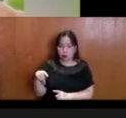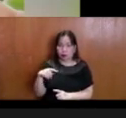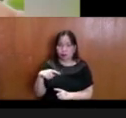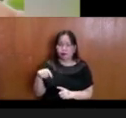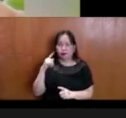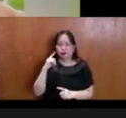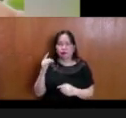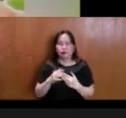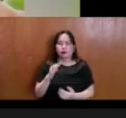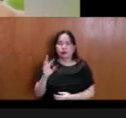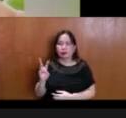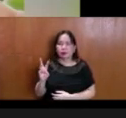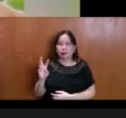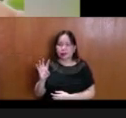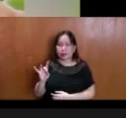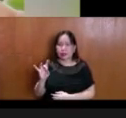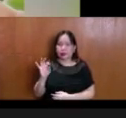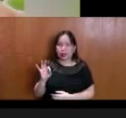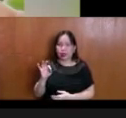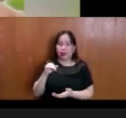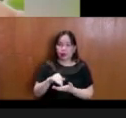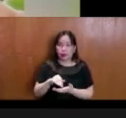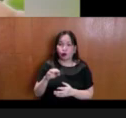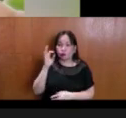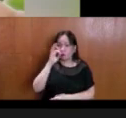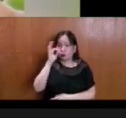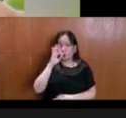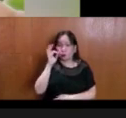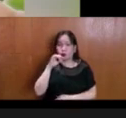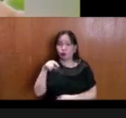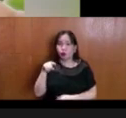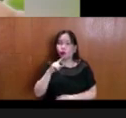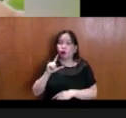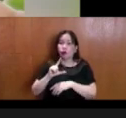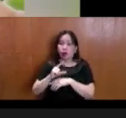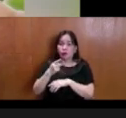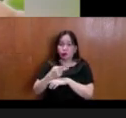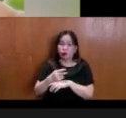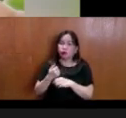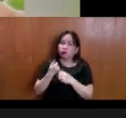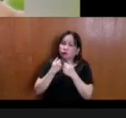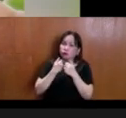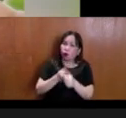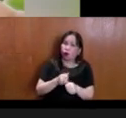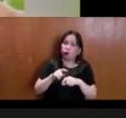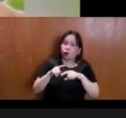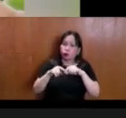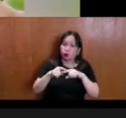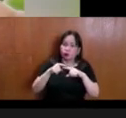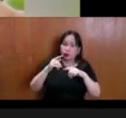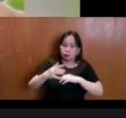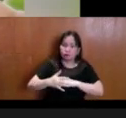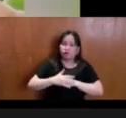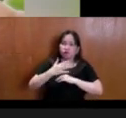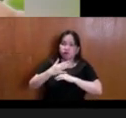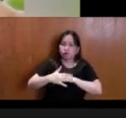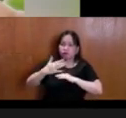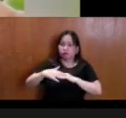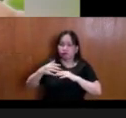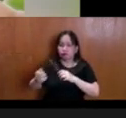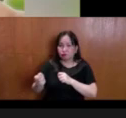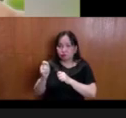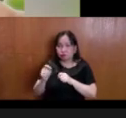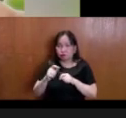least 689,000 Filipinos whose livelihoods depend on the sea, on the ocean economy. And these are